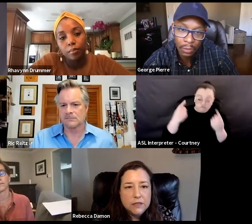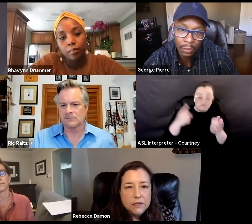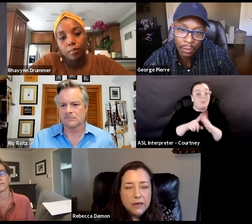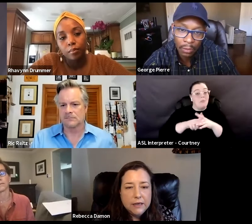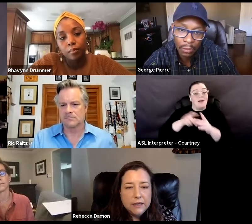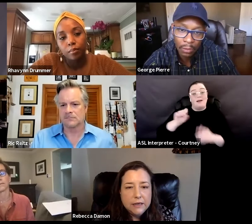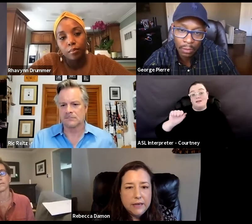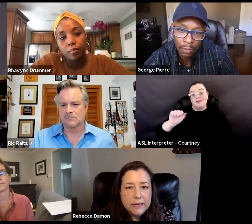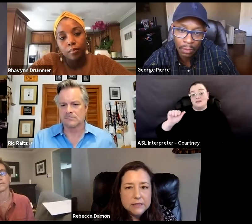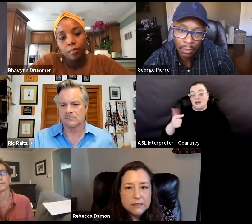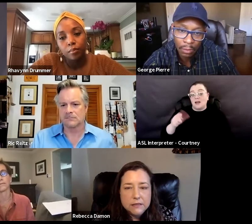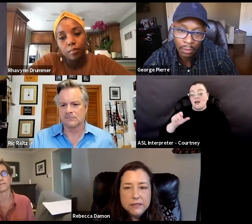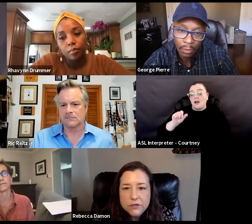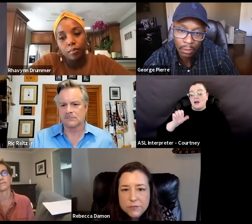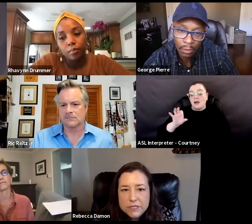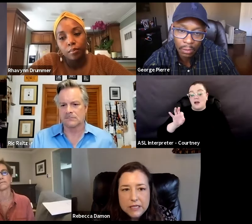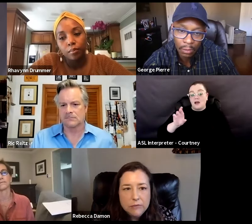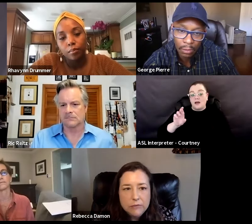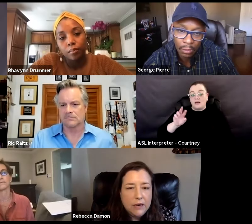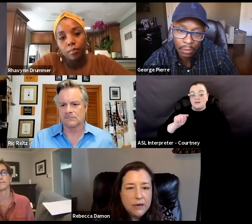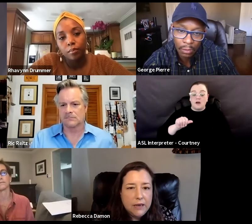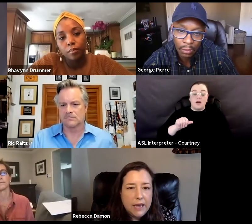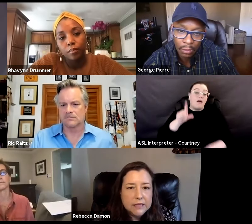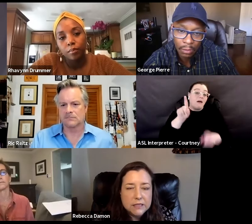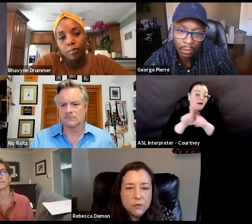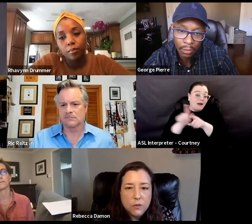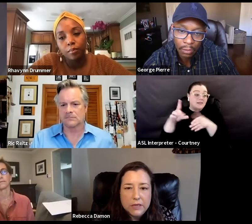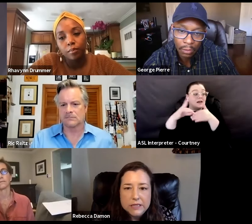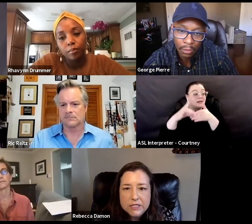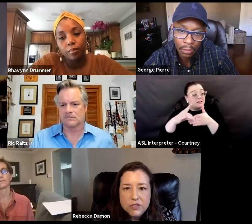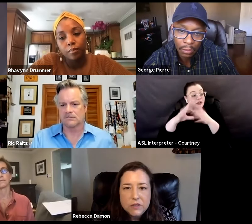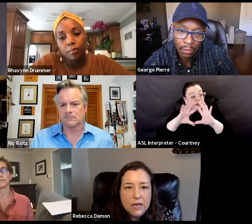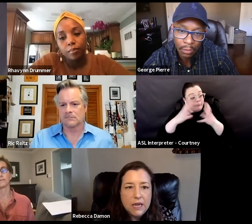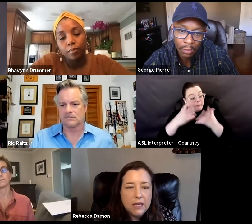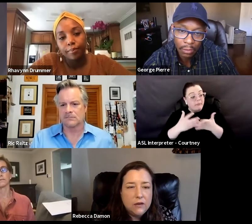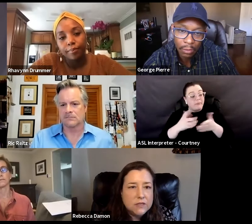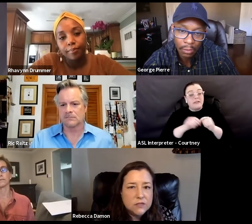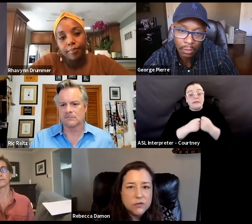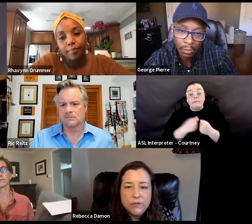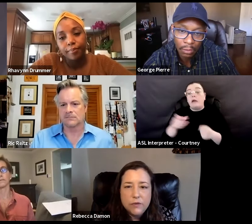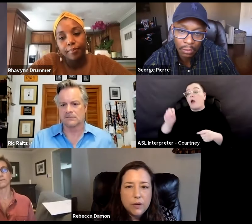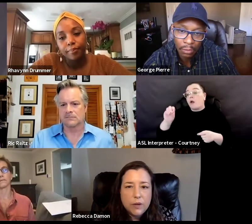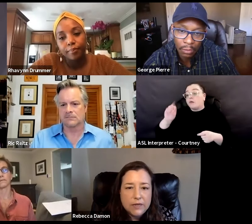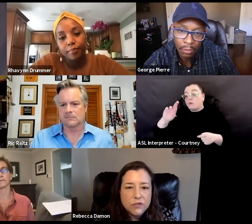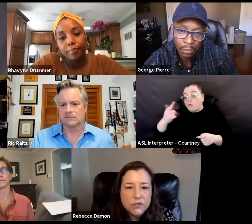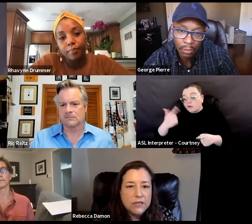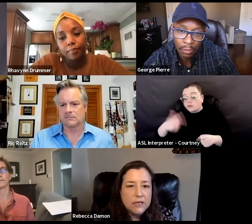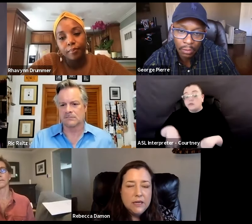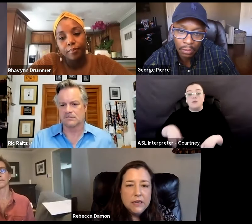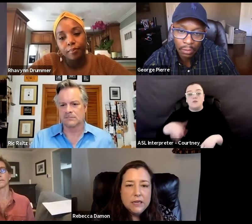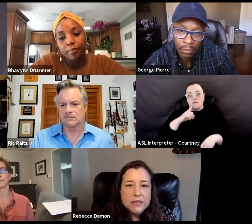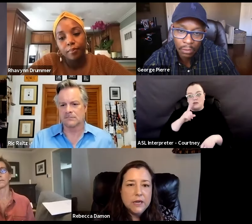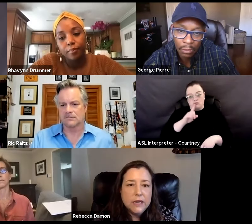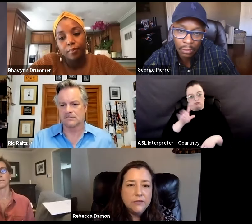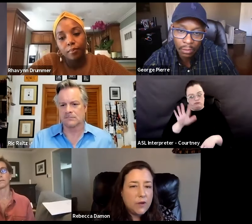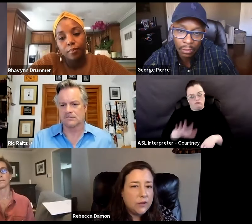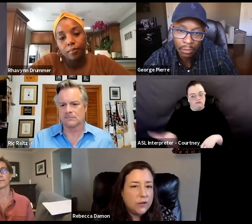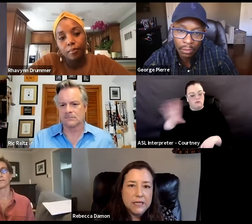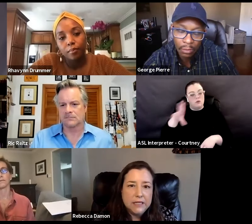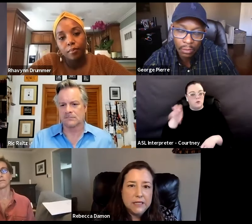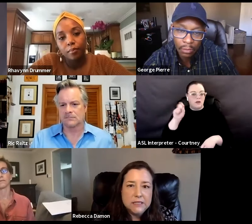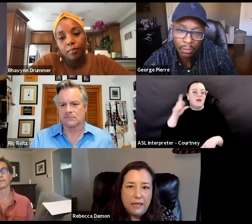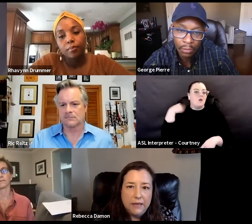SAG-AFTRA as a leadership team, as an organization, and this is true everywhere around the country, is that we're going to